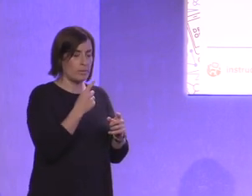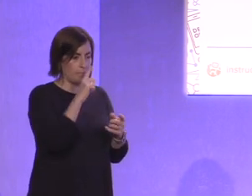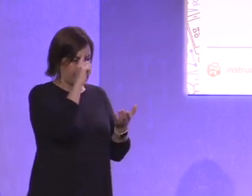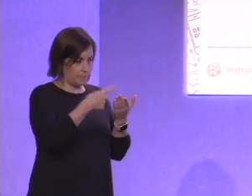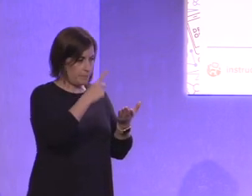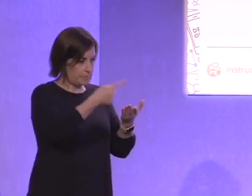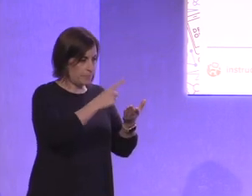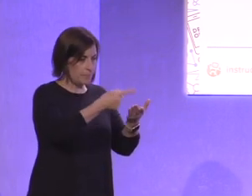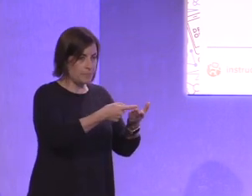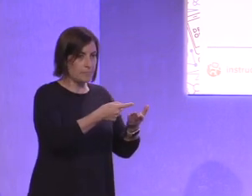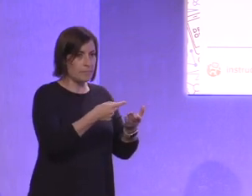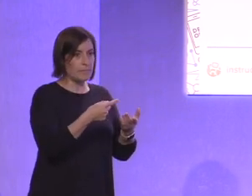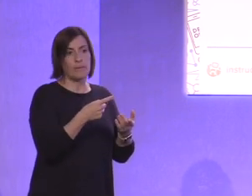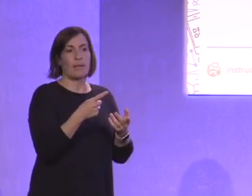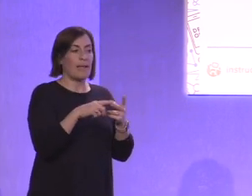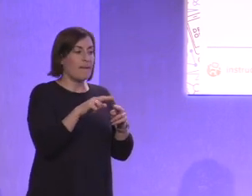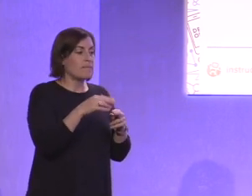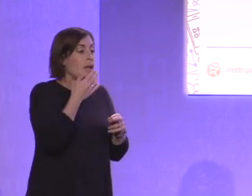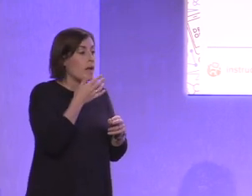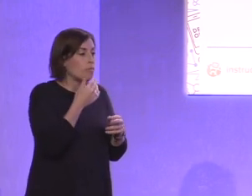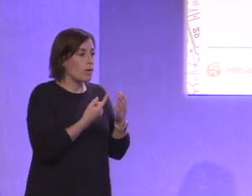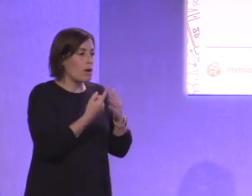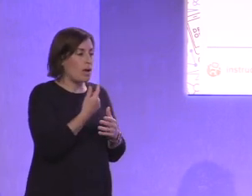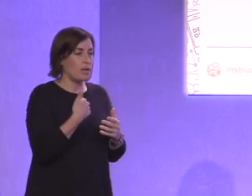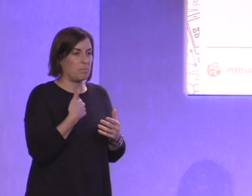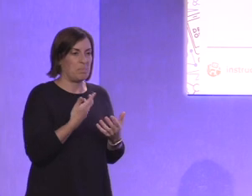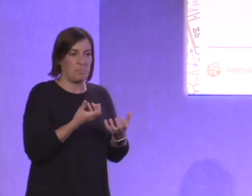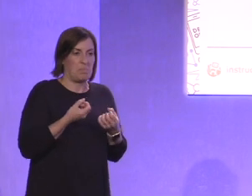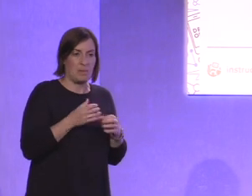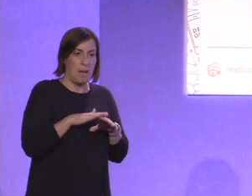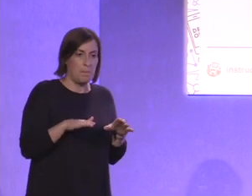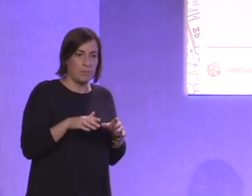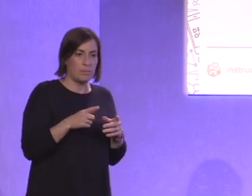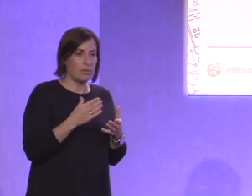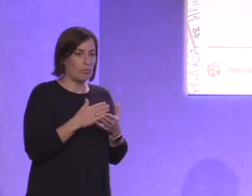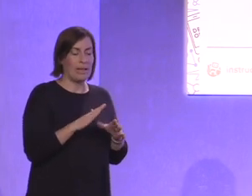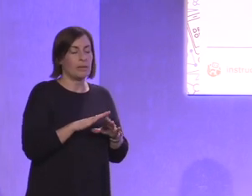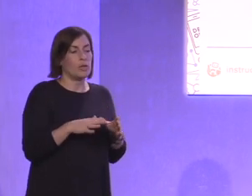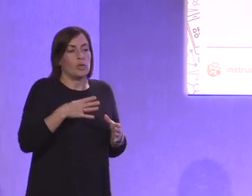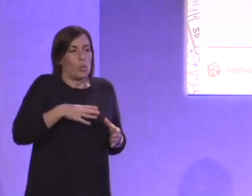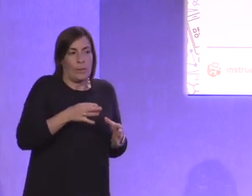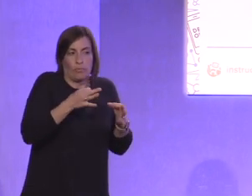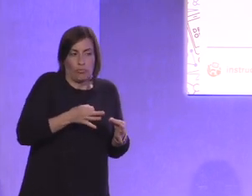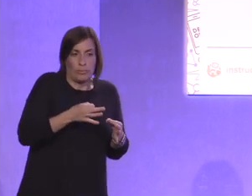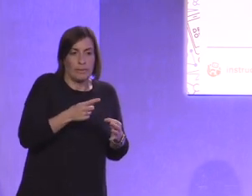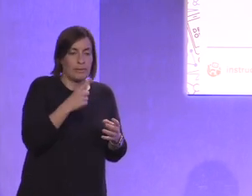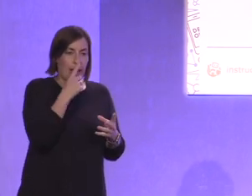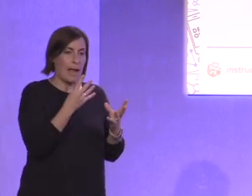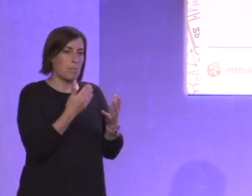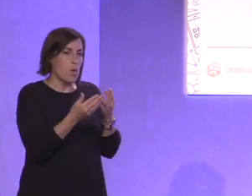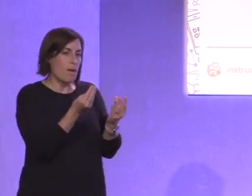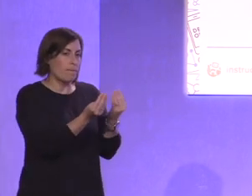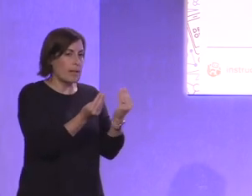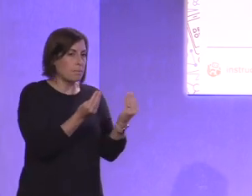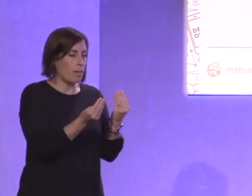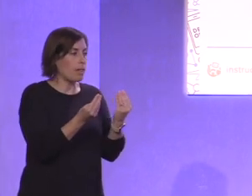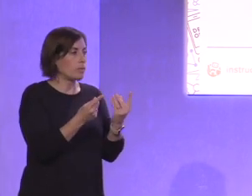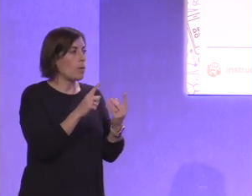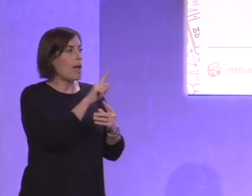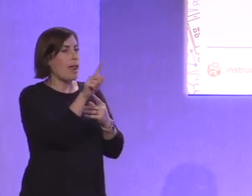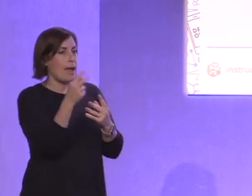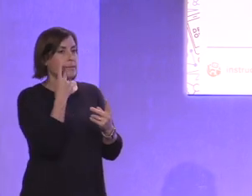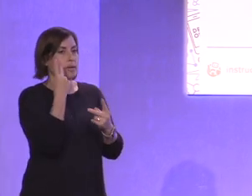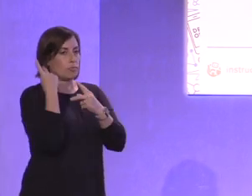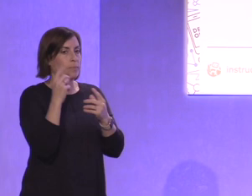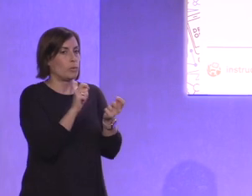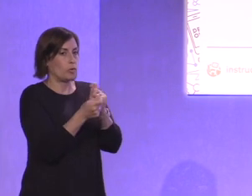have a very high tolerance for error, and it was unnecessarily strict, but I'll get to that. Okay, I think I might have jumped